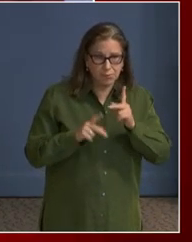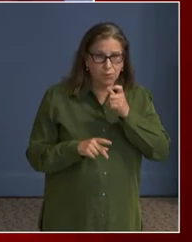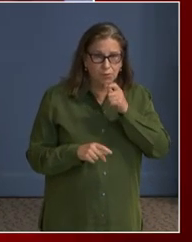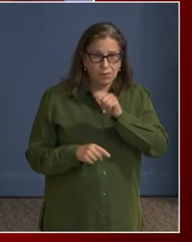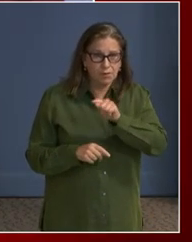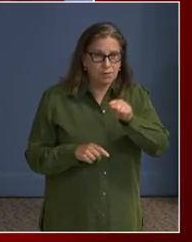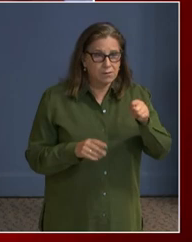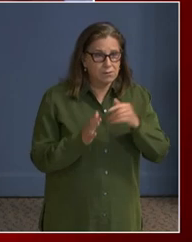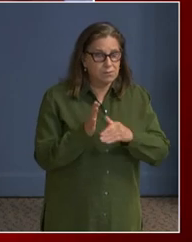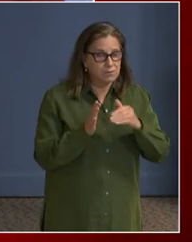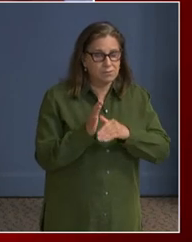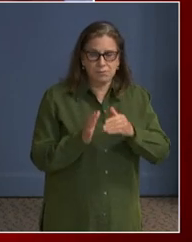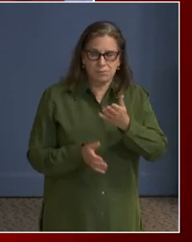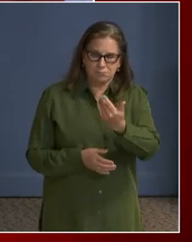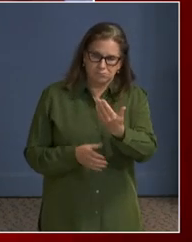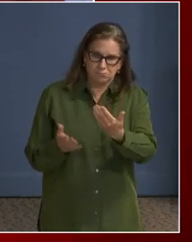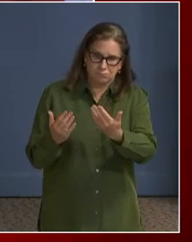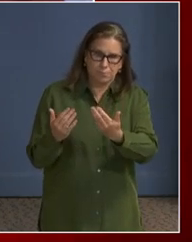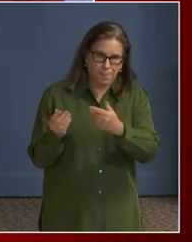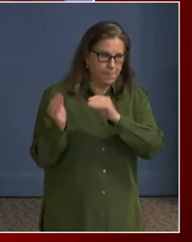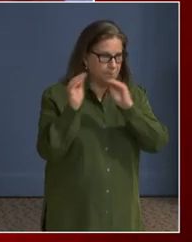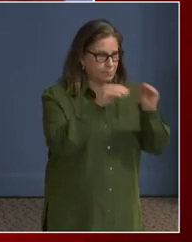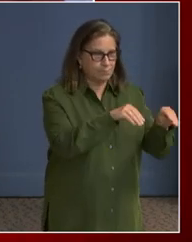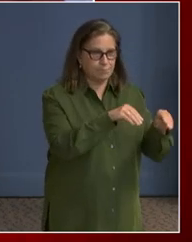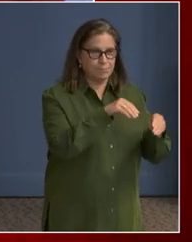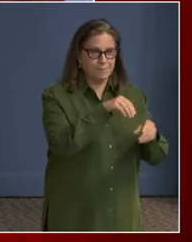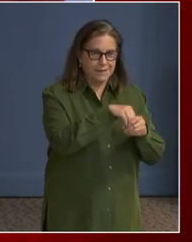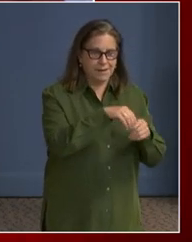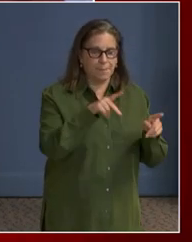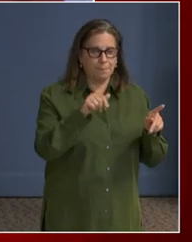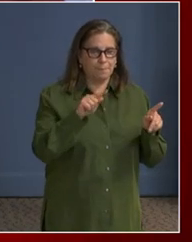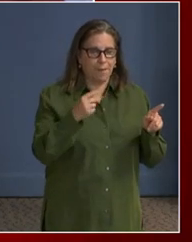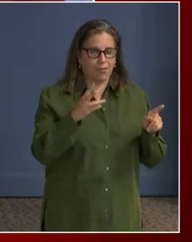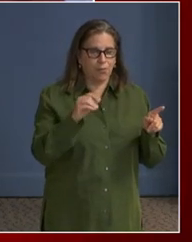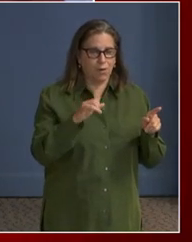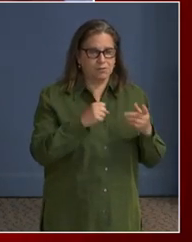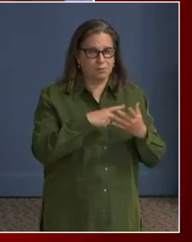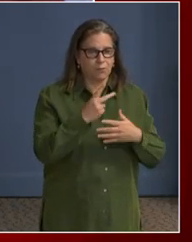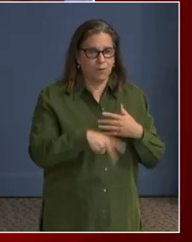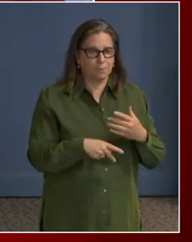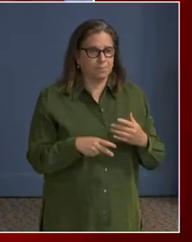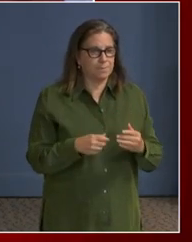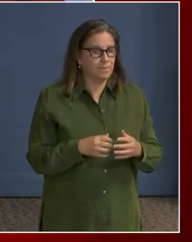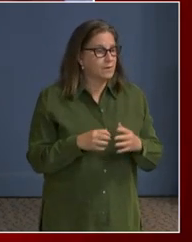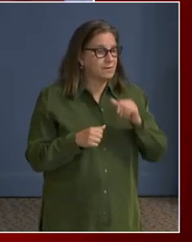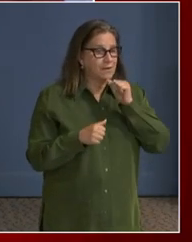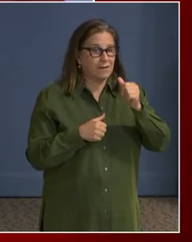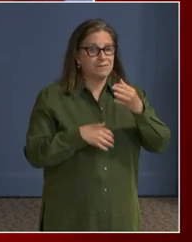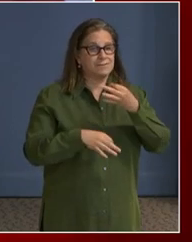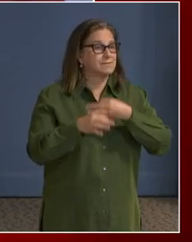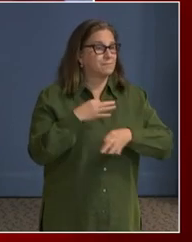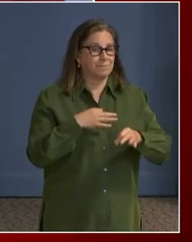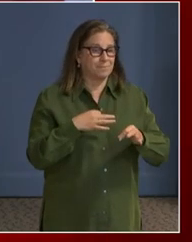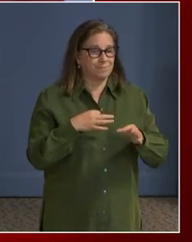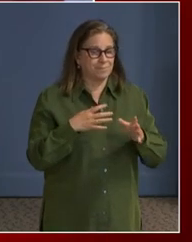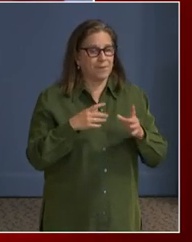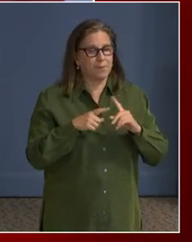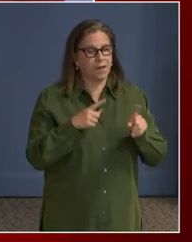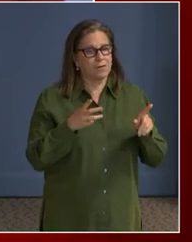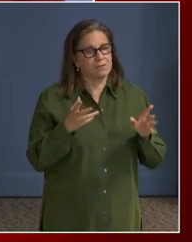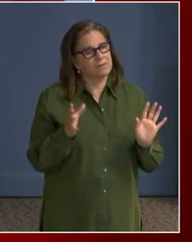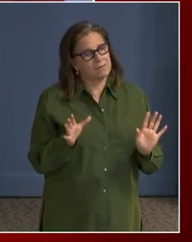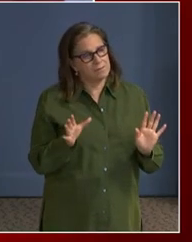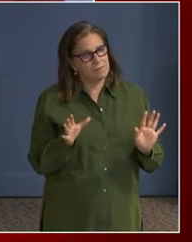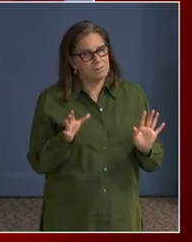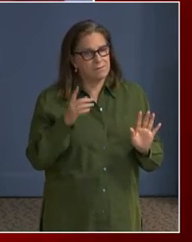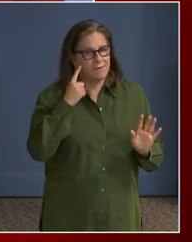program, that we can continue to help. But that is no substitute for people who